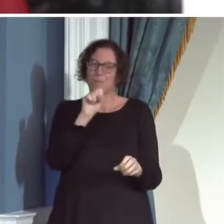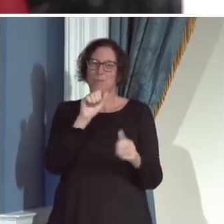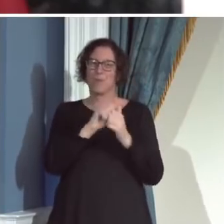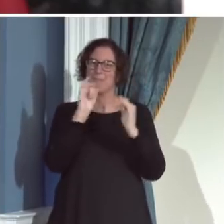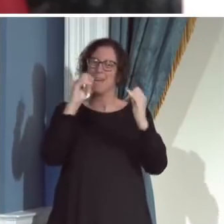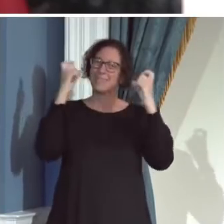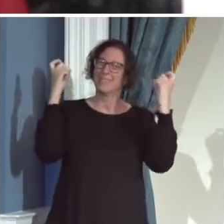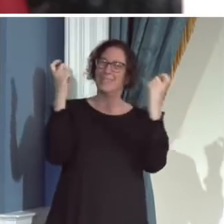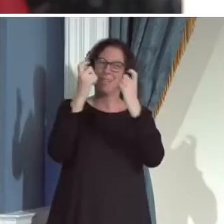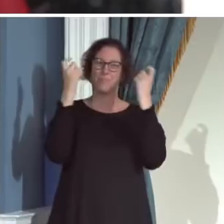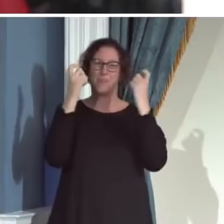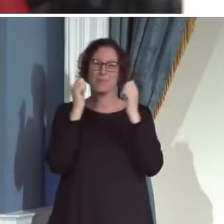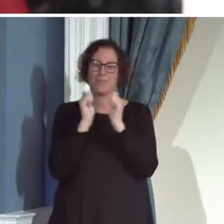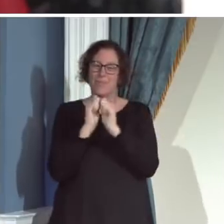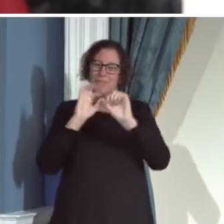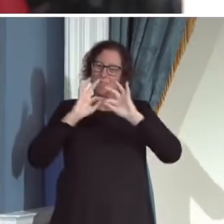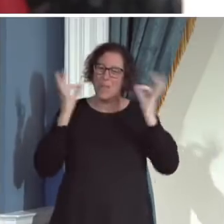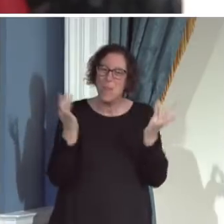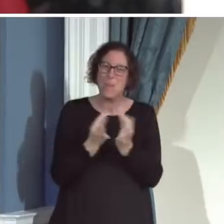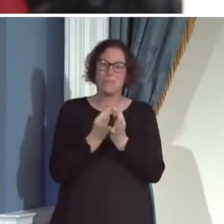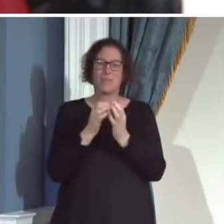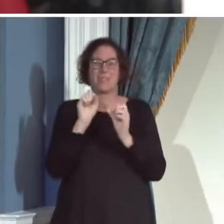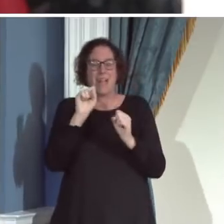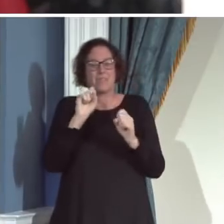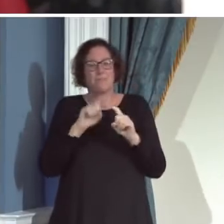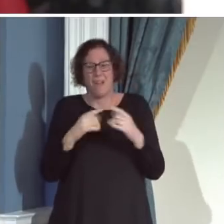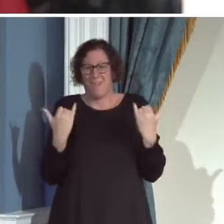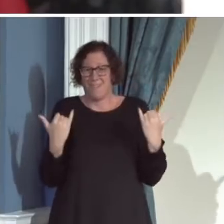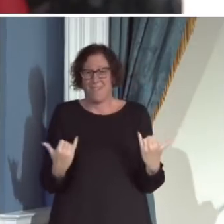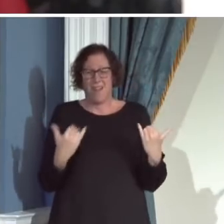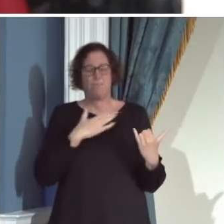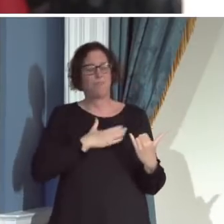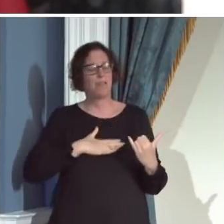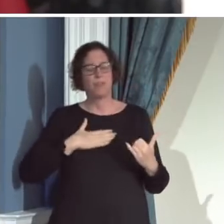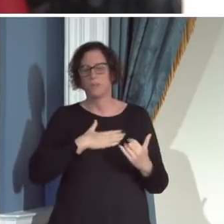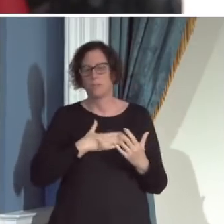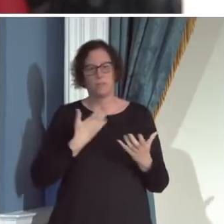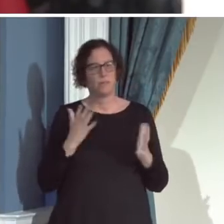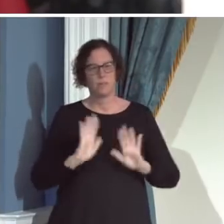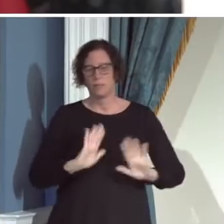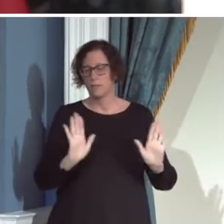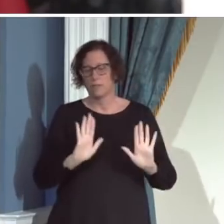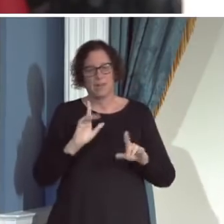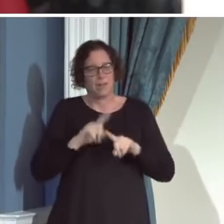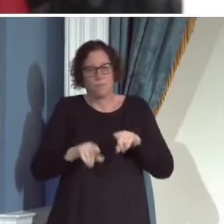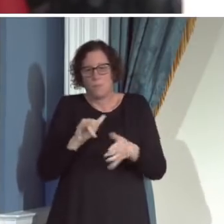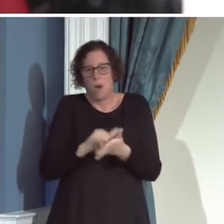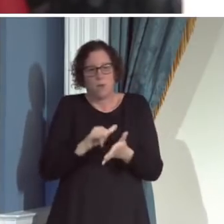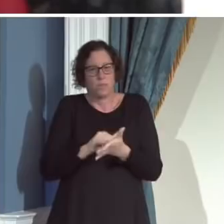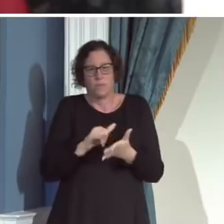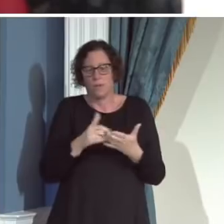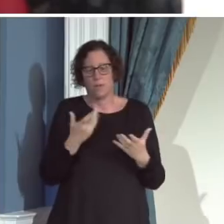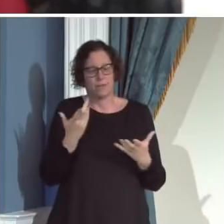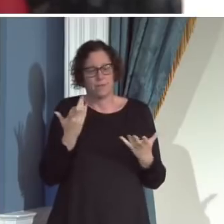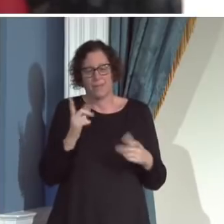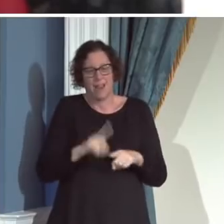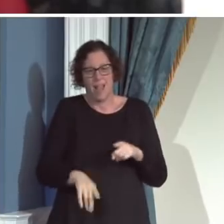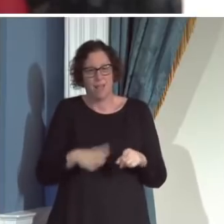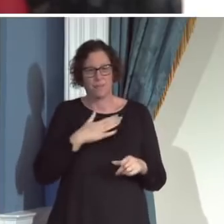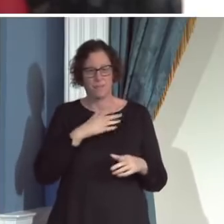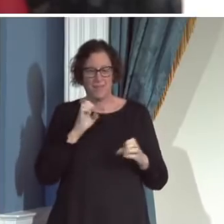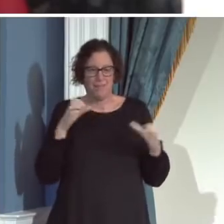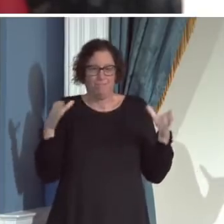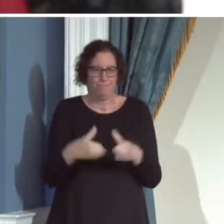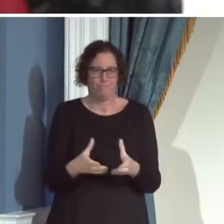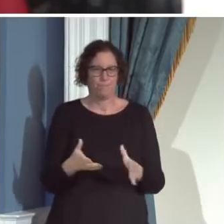that traditional religious gatherings cannot occur until this crisis is over. And it certainly will not be over until we get through April